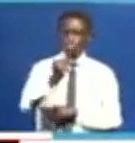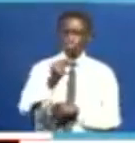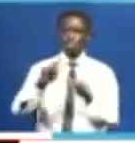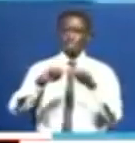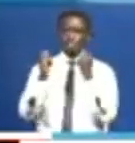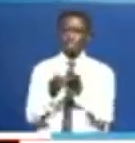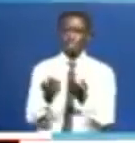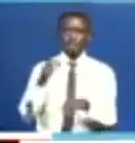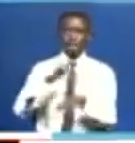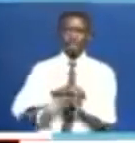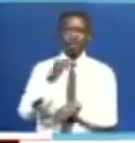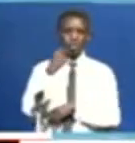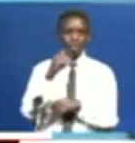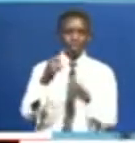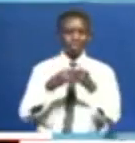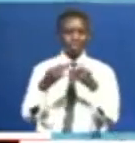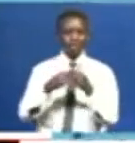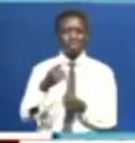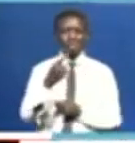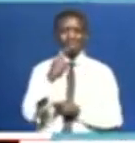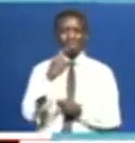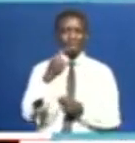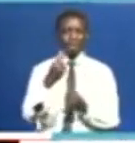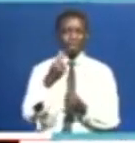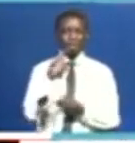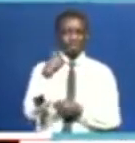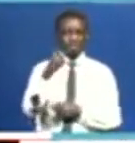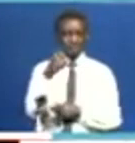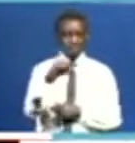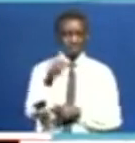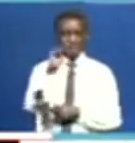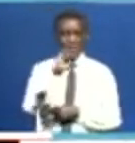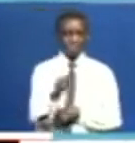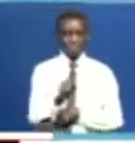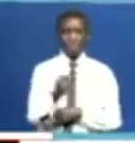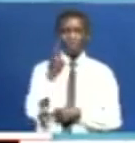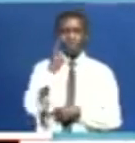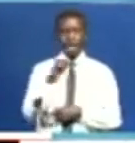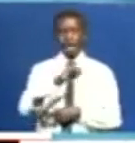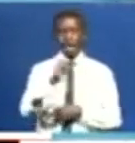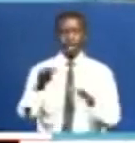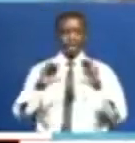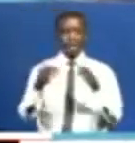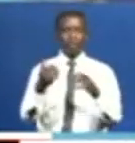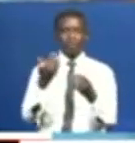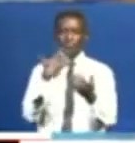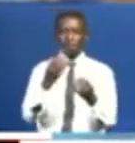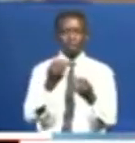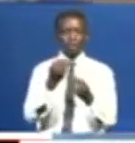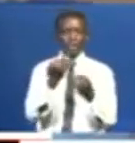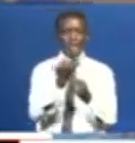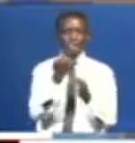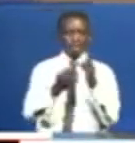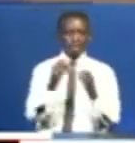silver and 11 bronze to win the title. Super Marlins Swim Club finished second with 43 gold, 34 silver